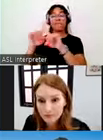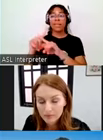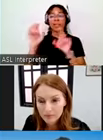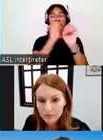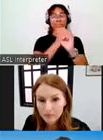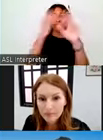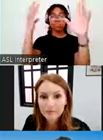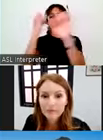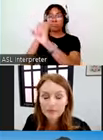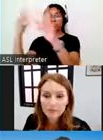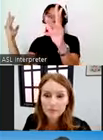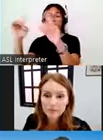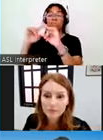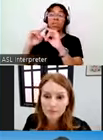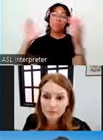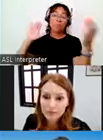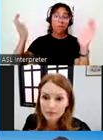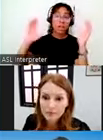current price of electricity?